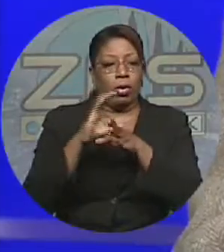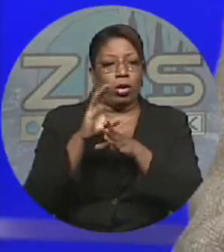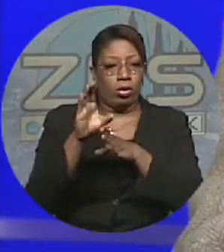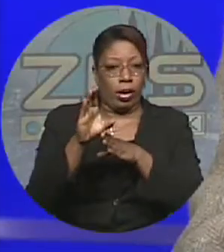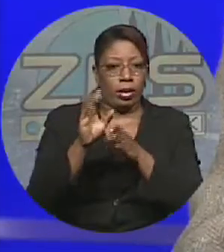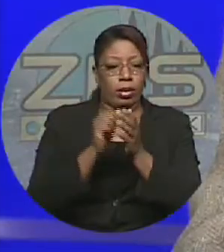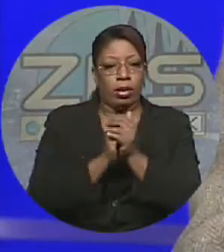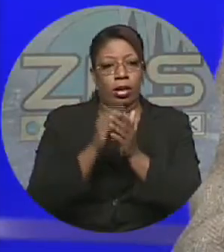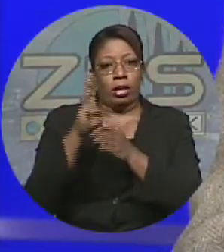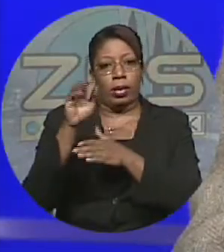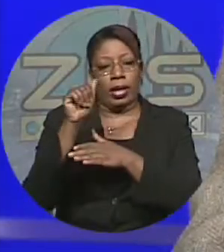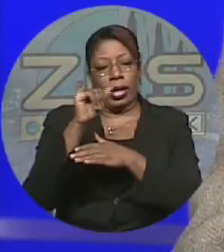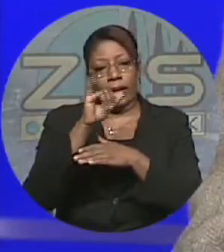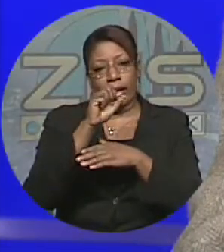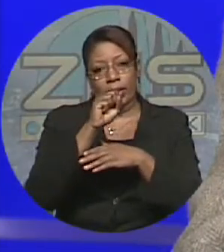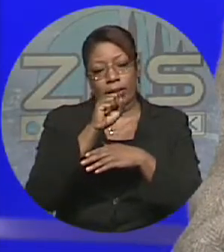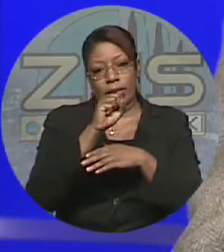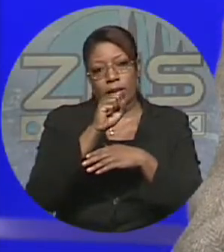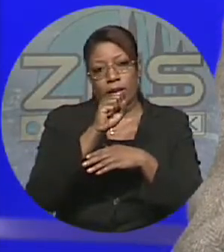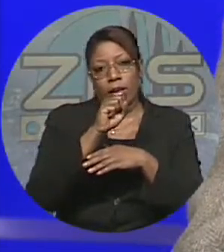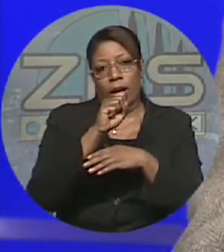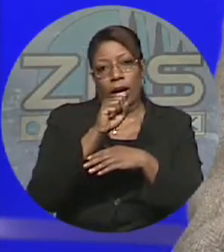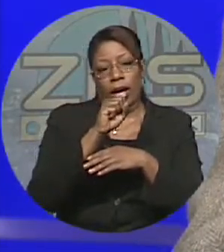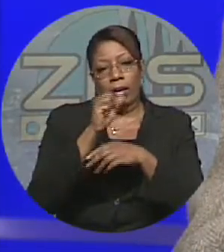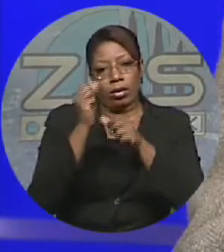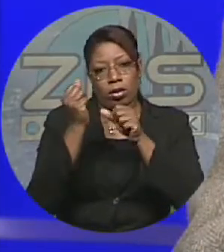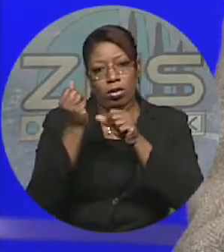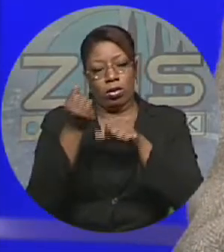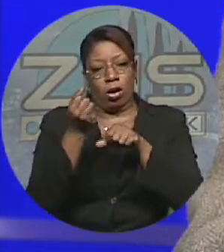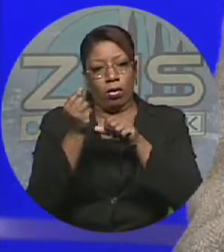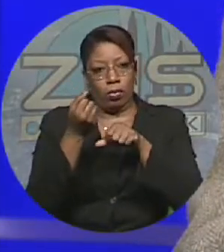The BAISS ZNS softball playoffs came to a